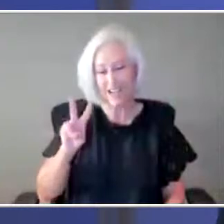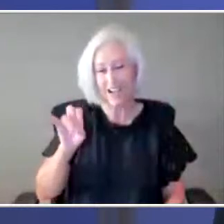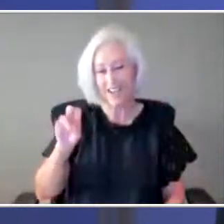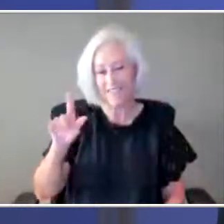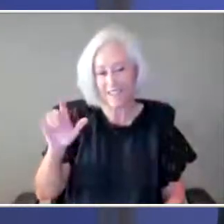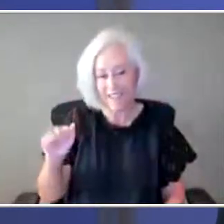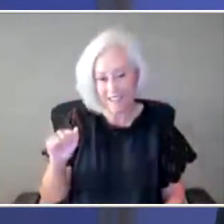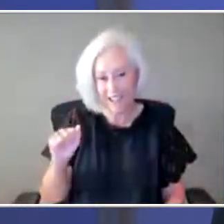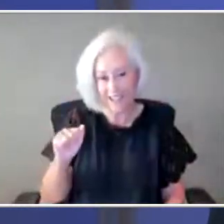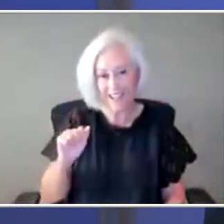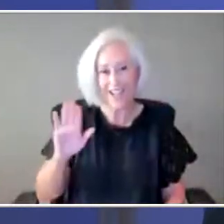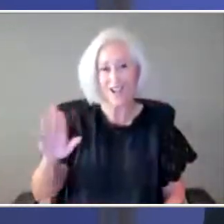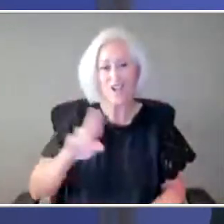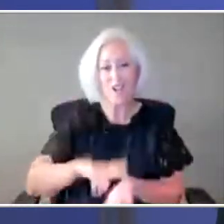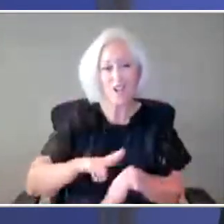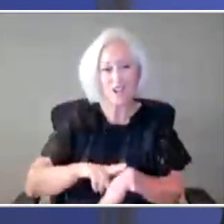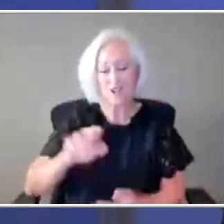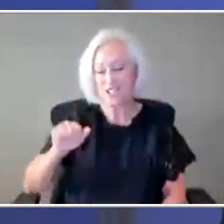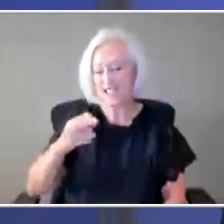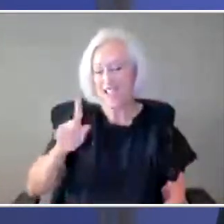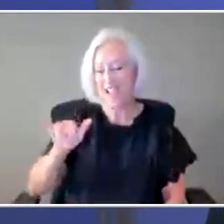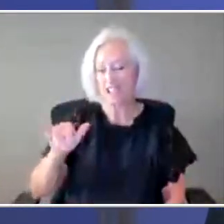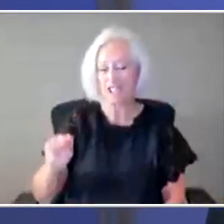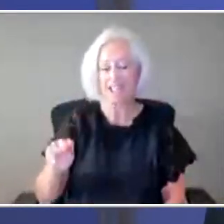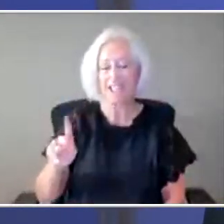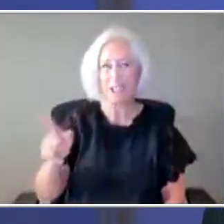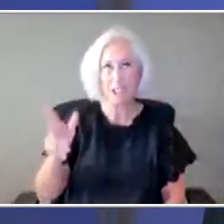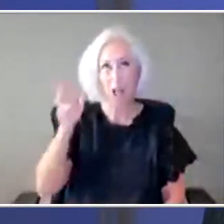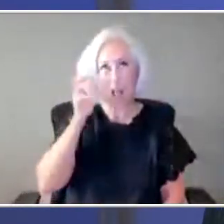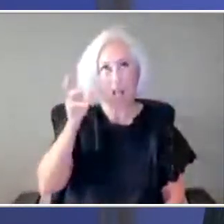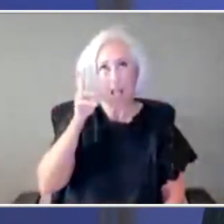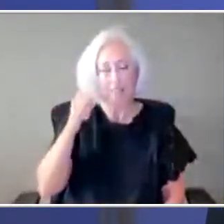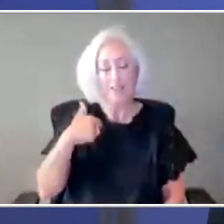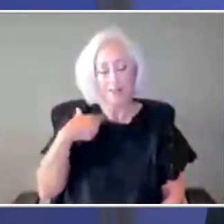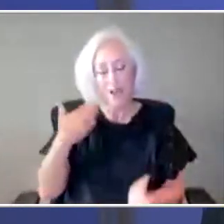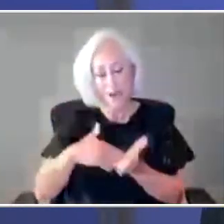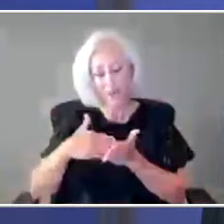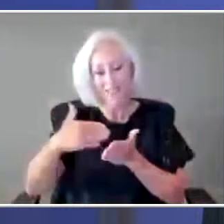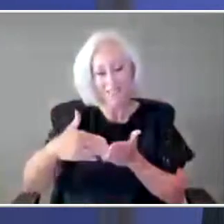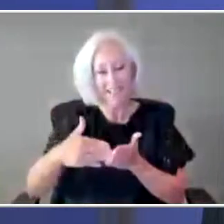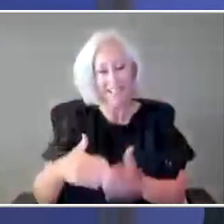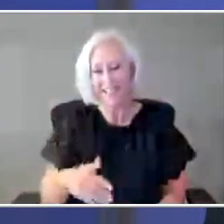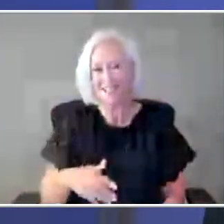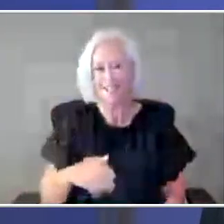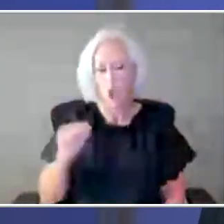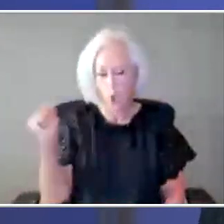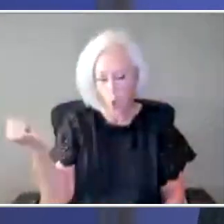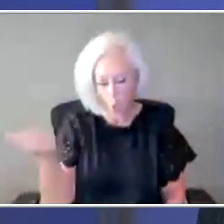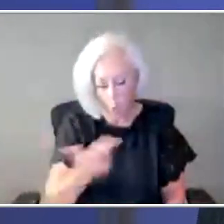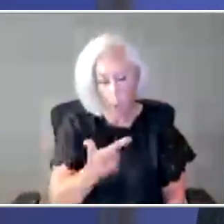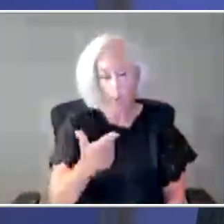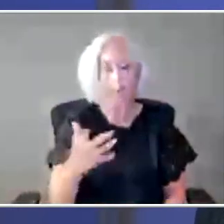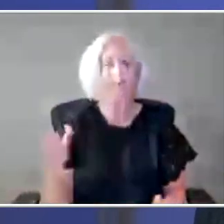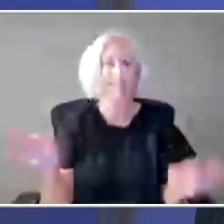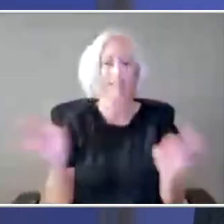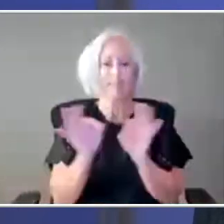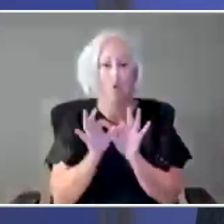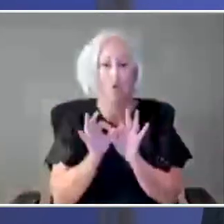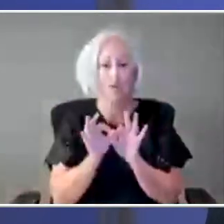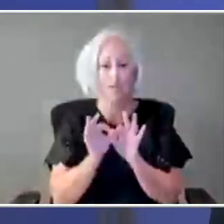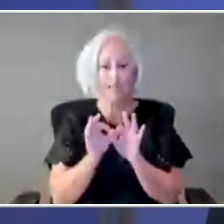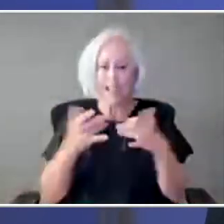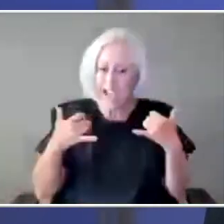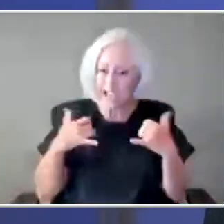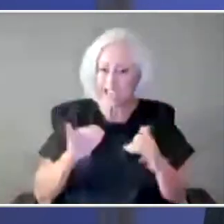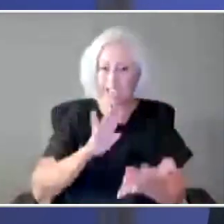nurse, she got a lot from me, right? Listen, all of them are important, because I still to this day reach out to